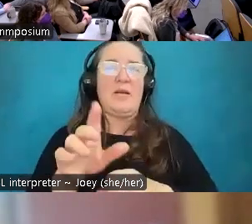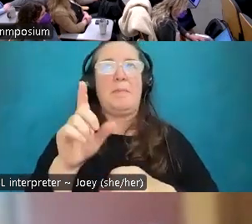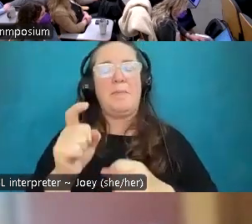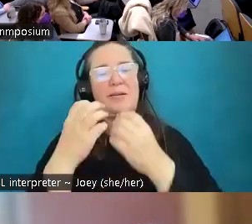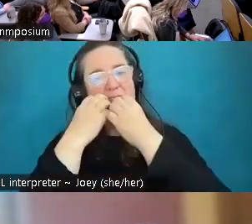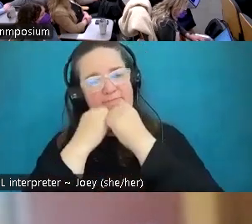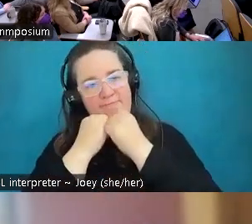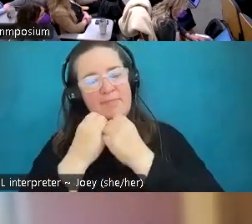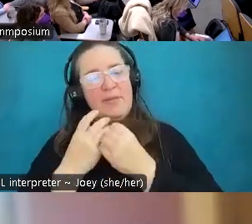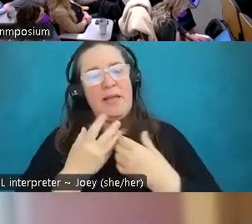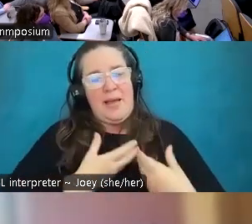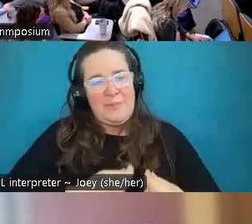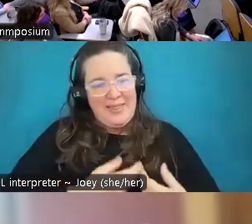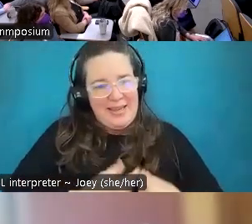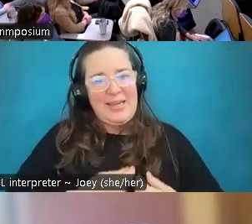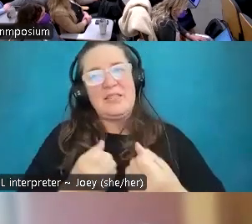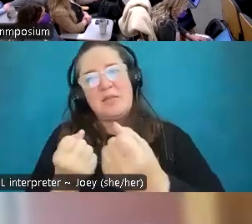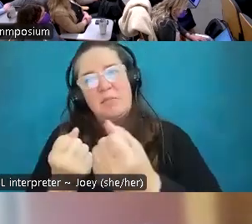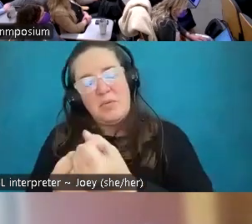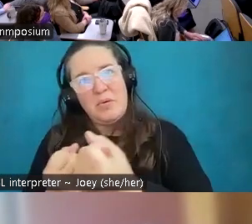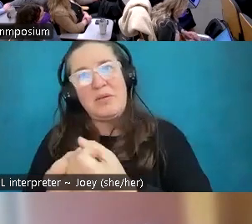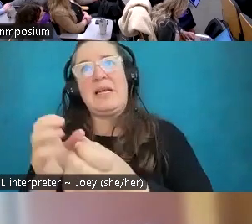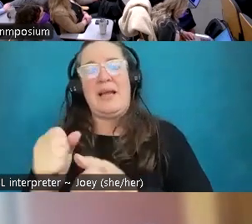suffering. And next slide.